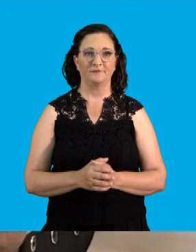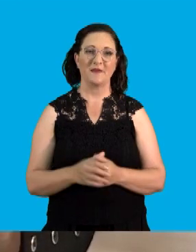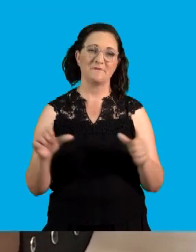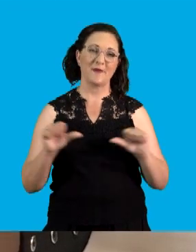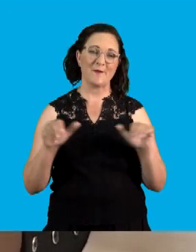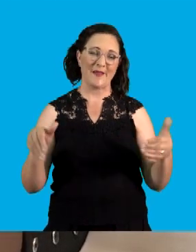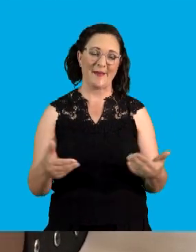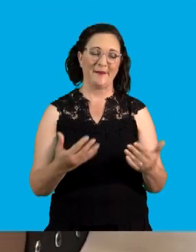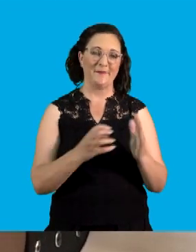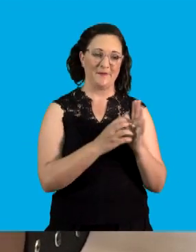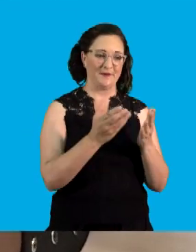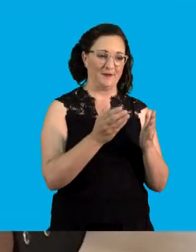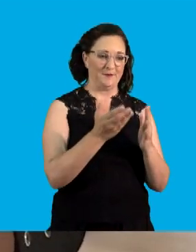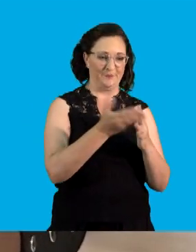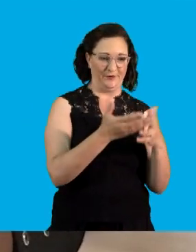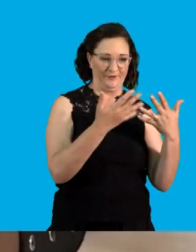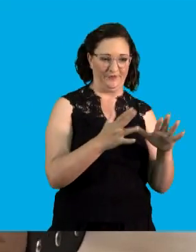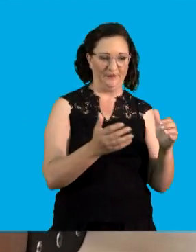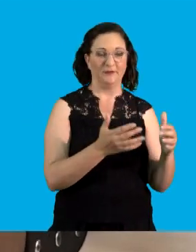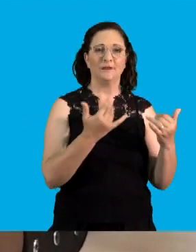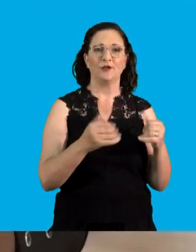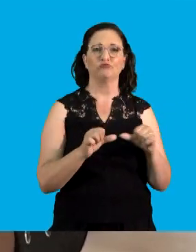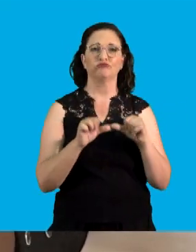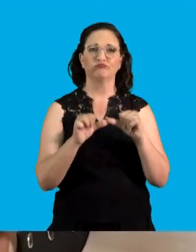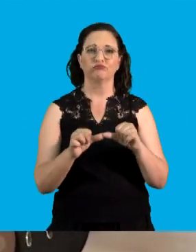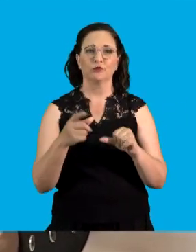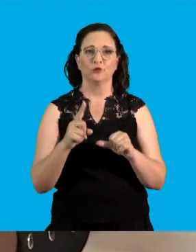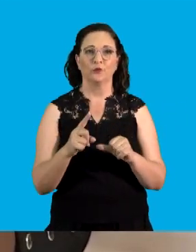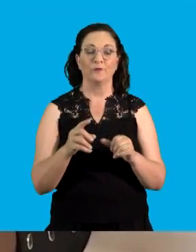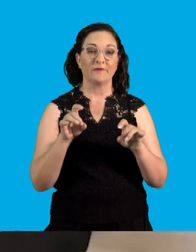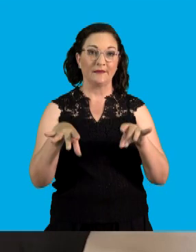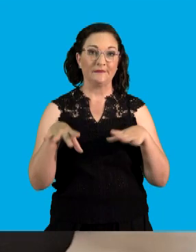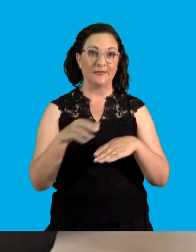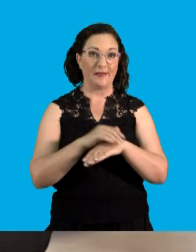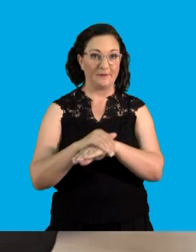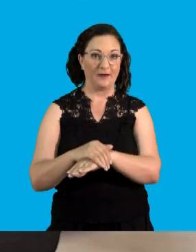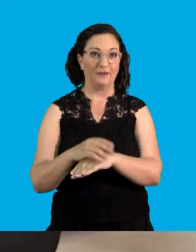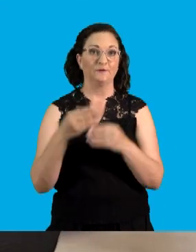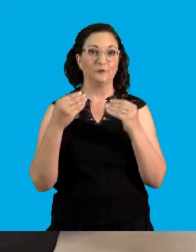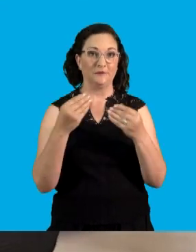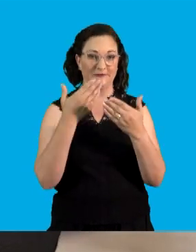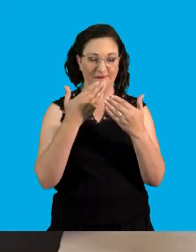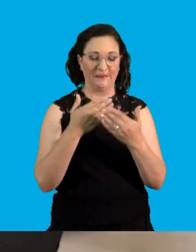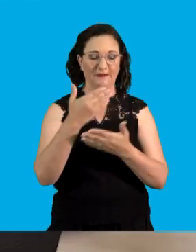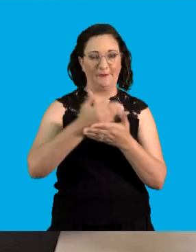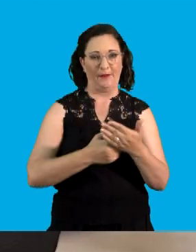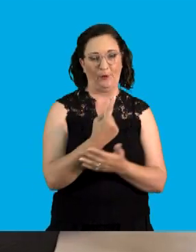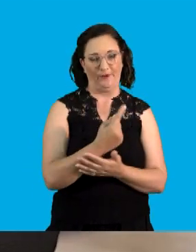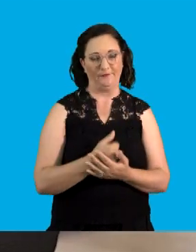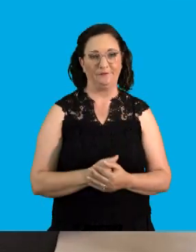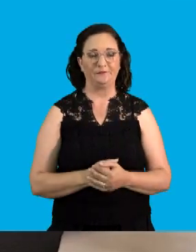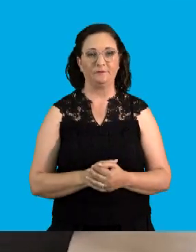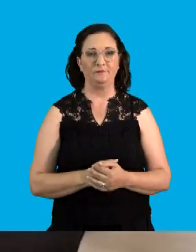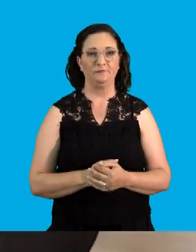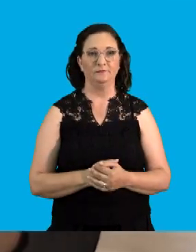Welcome back from an ad break. We are still continuing with our exam guide for business studies paper 1. So now we're